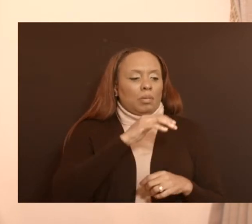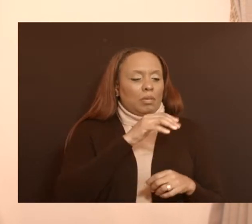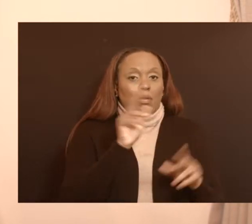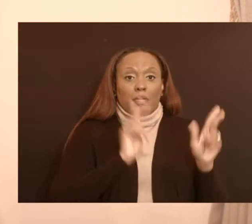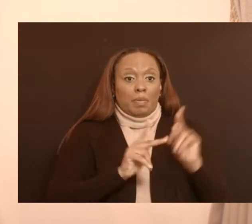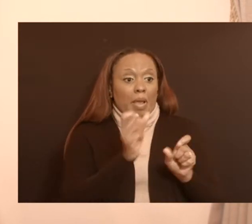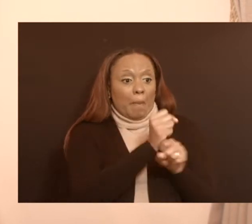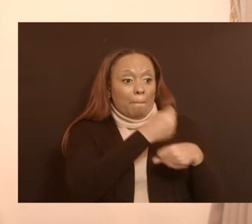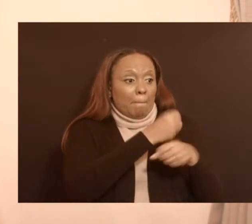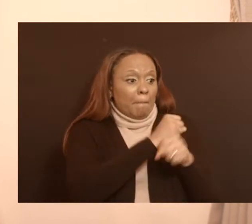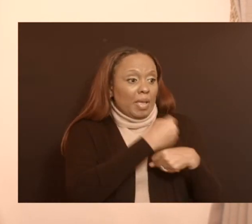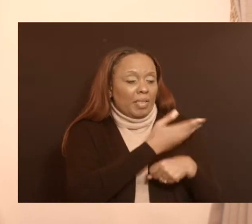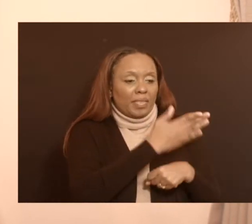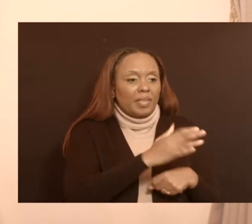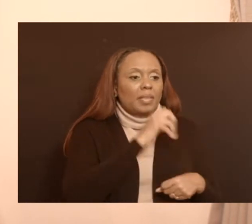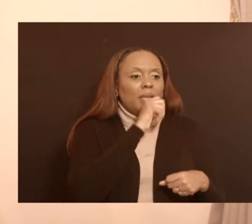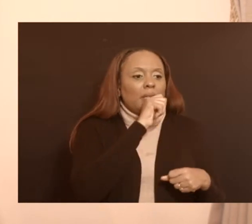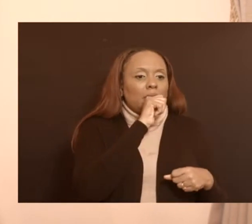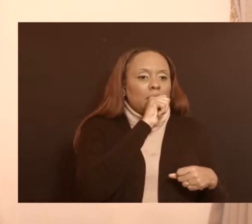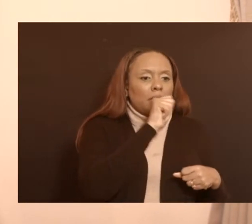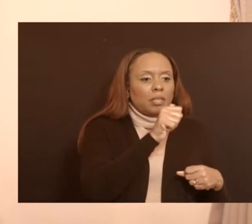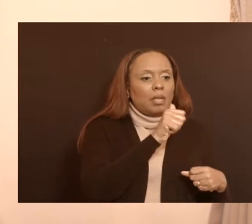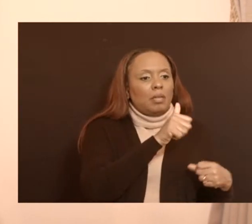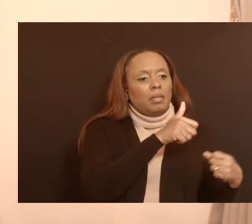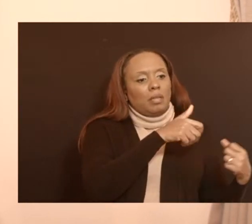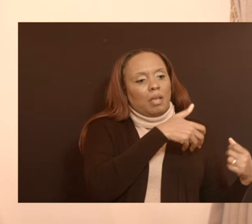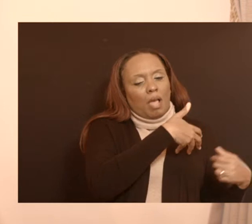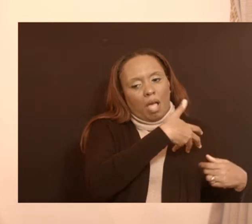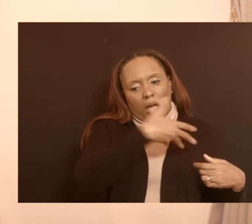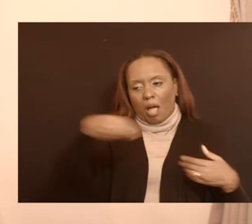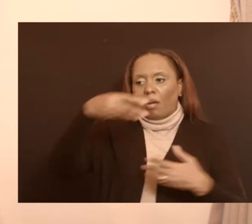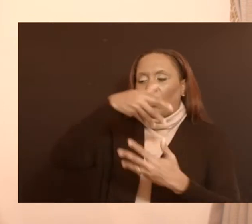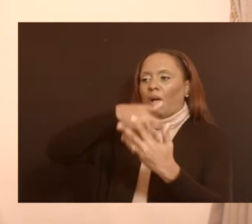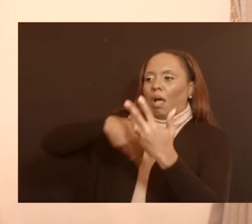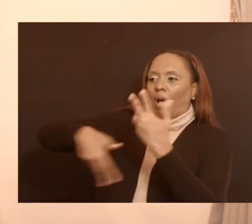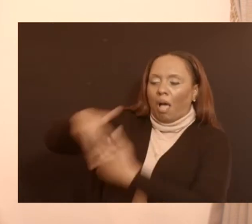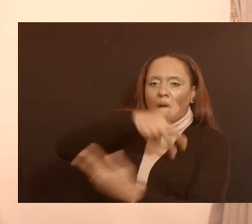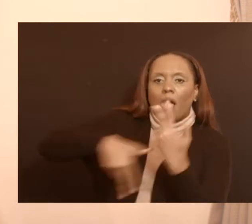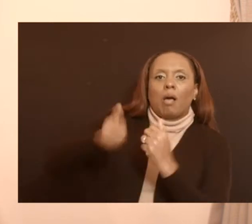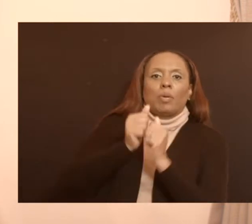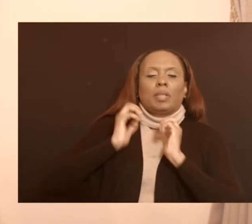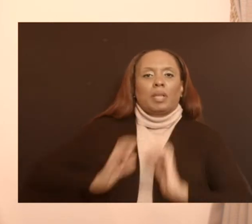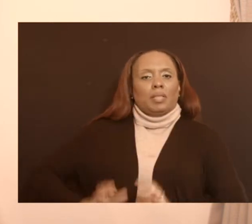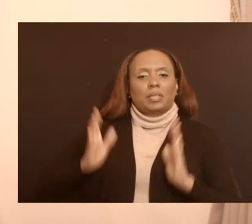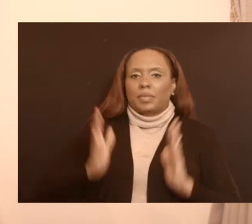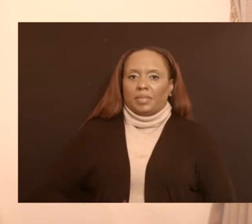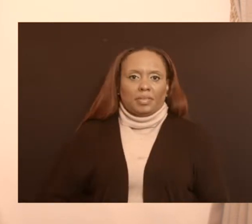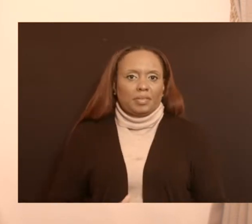their family members, and a few that they've been having social events with at this point.